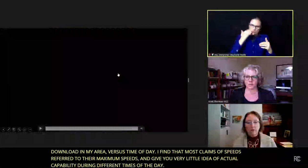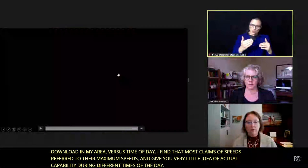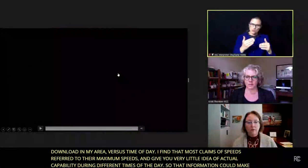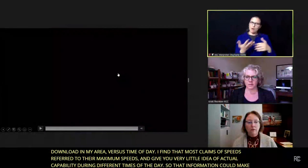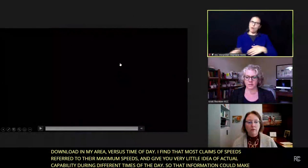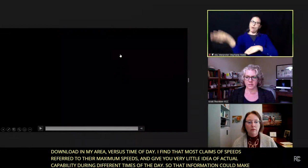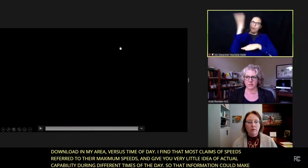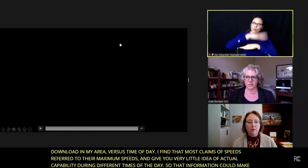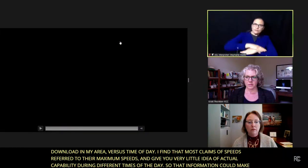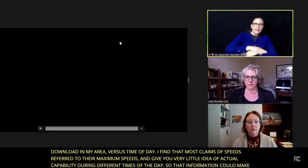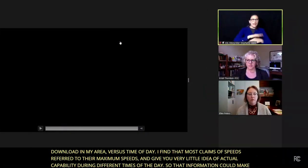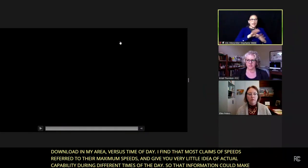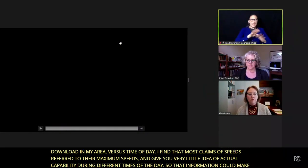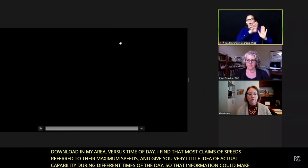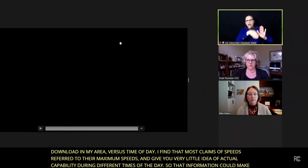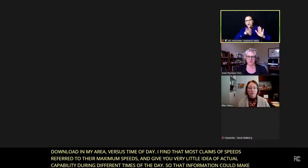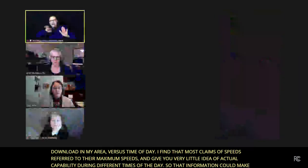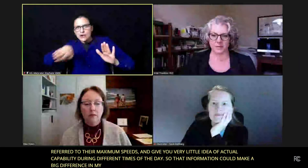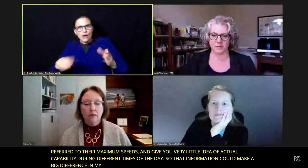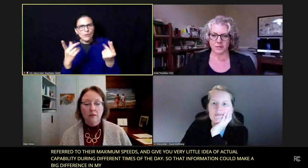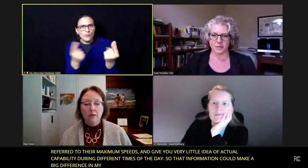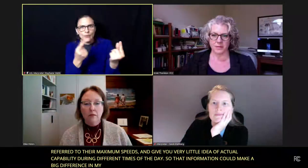provider.